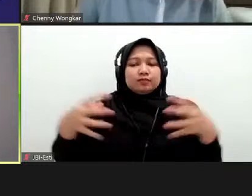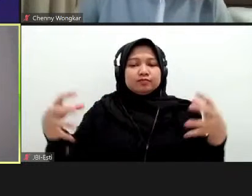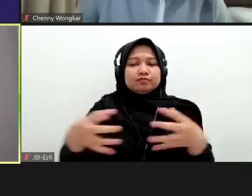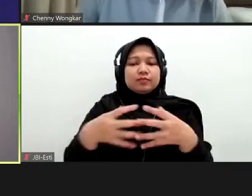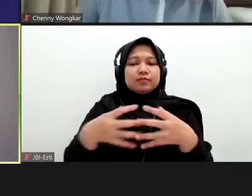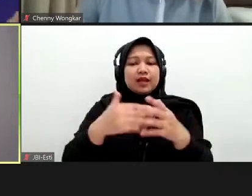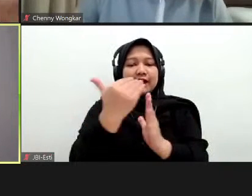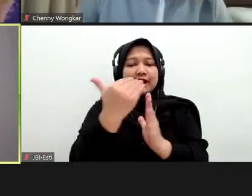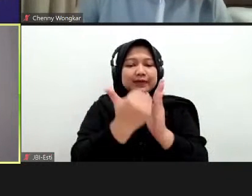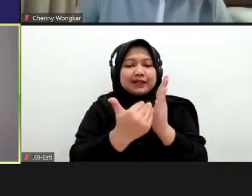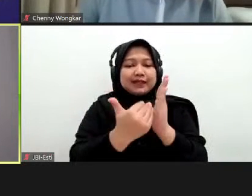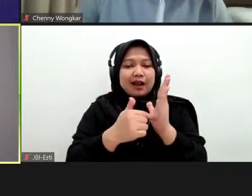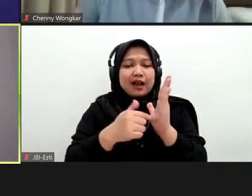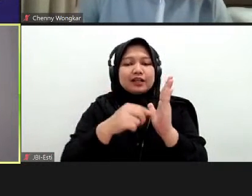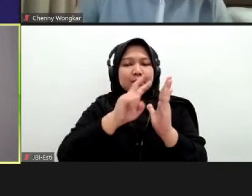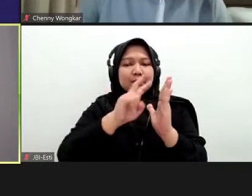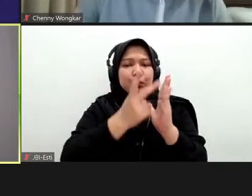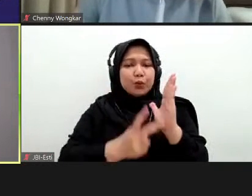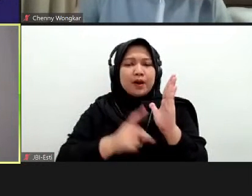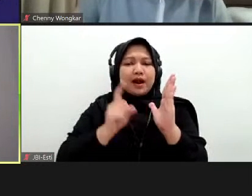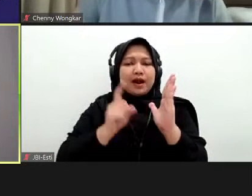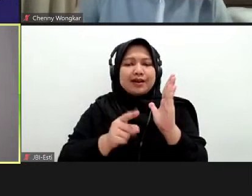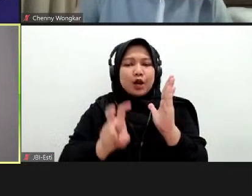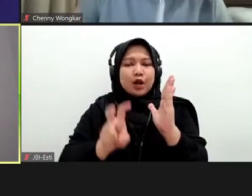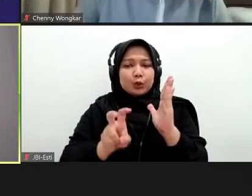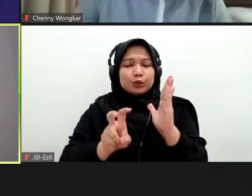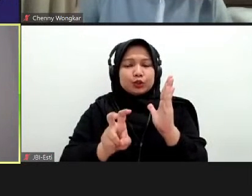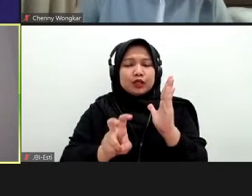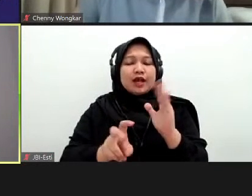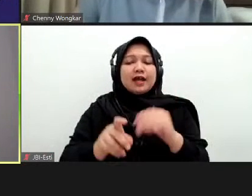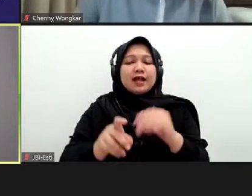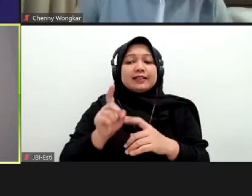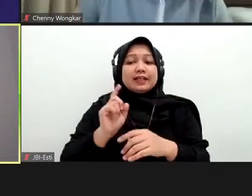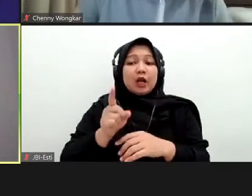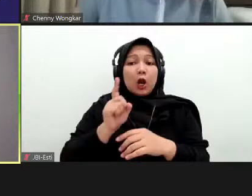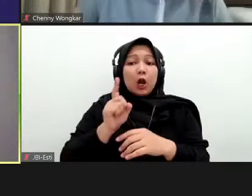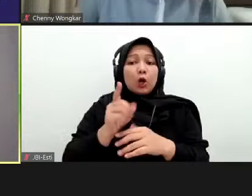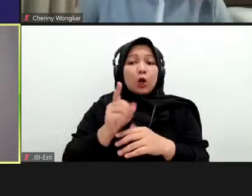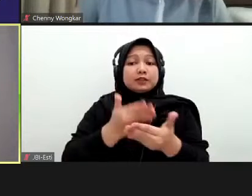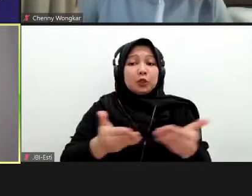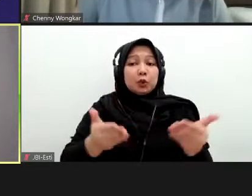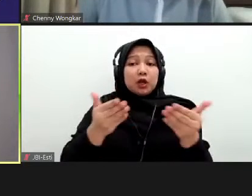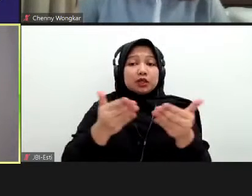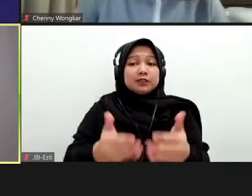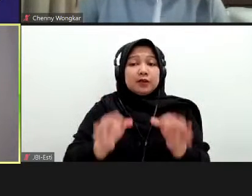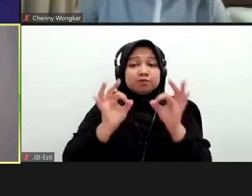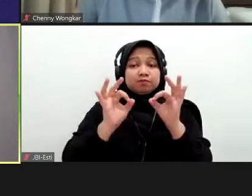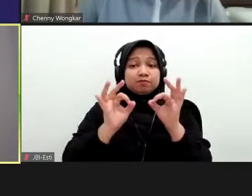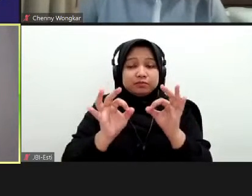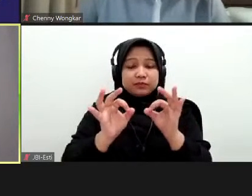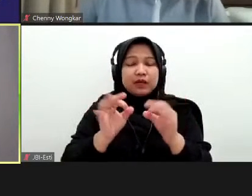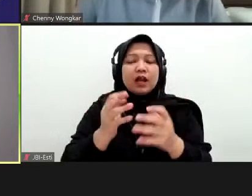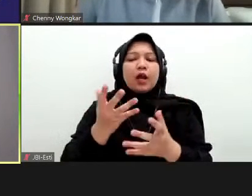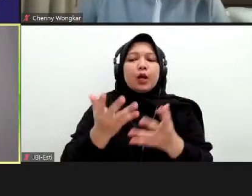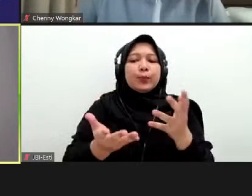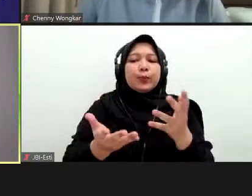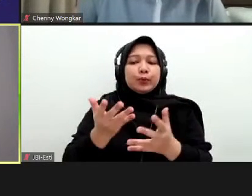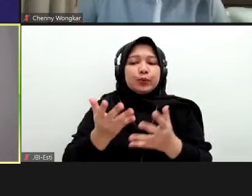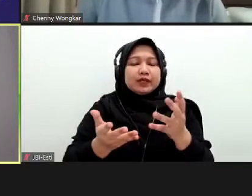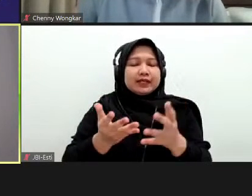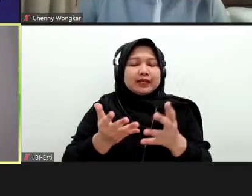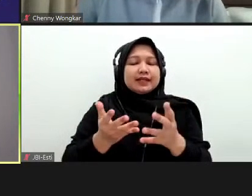So it is possible, and it should be a constant cooperation, coordination, and